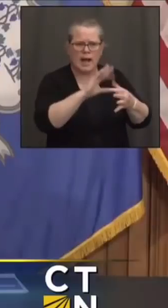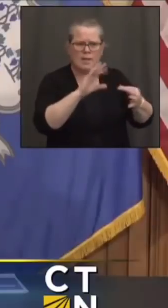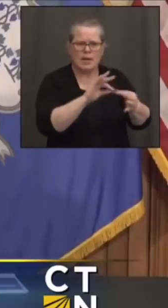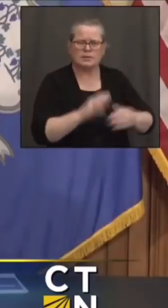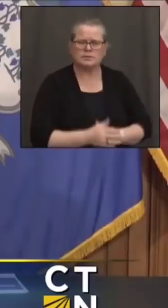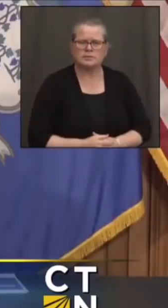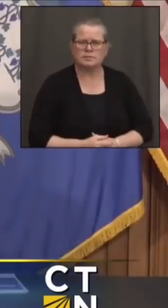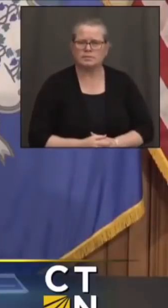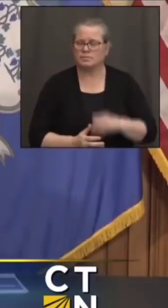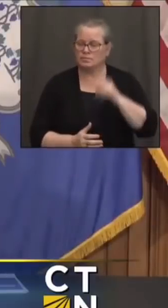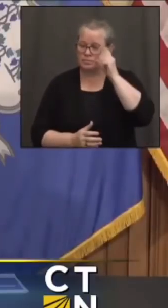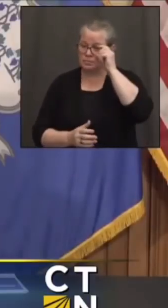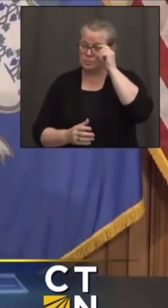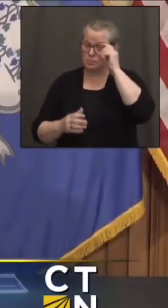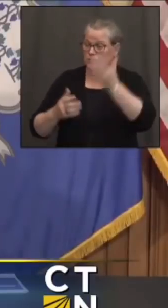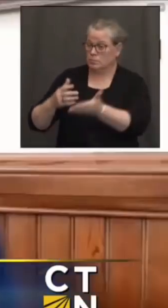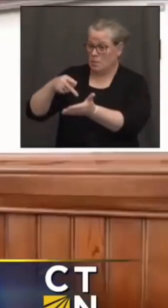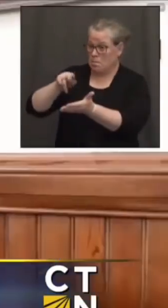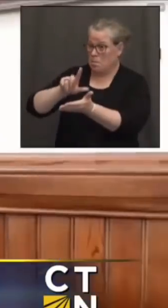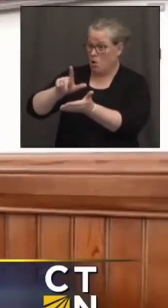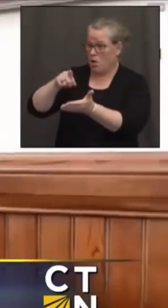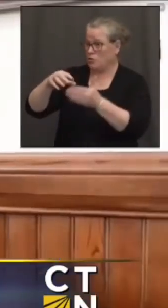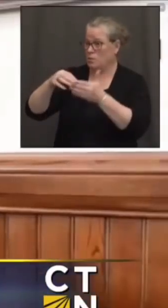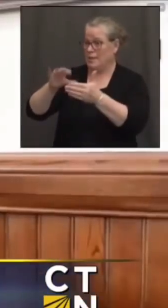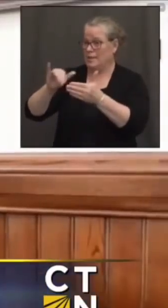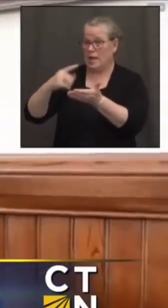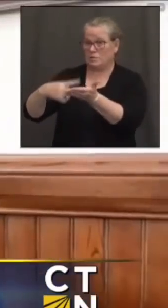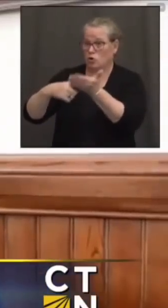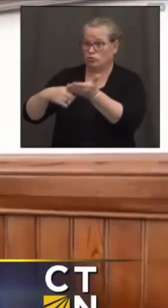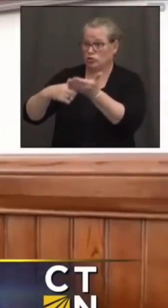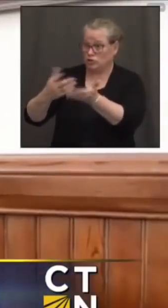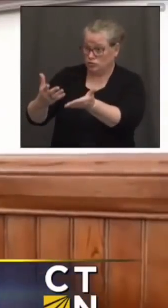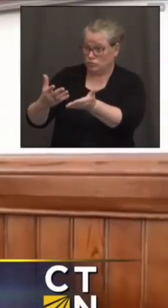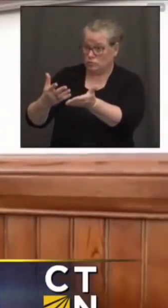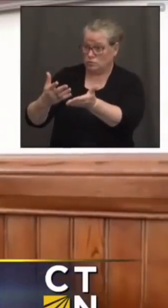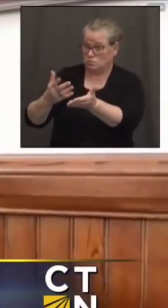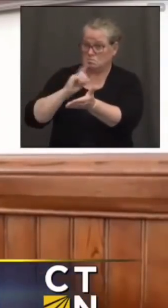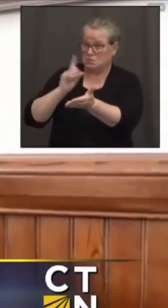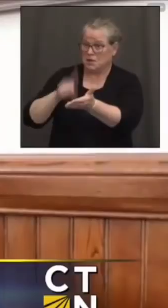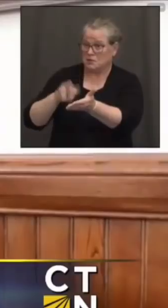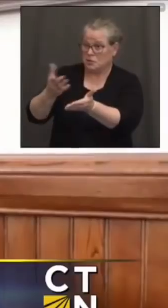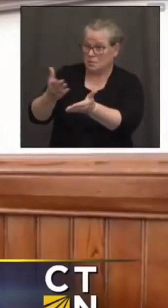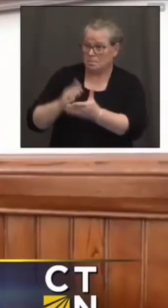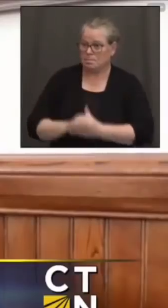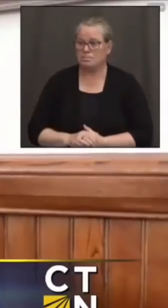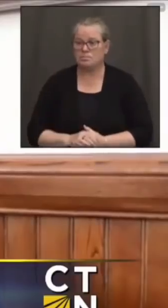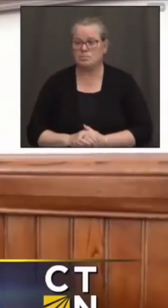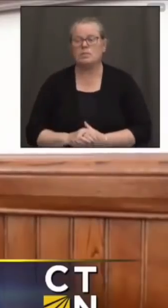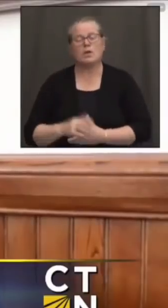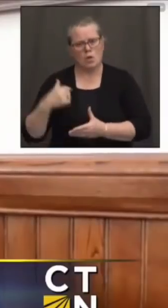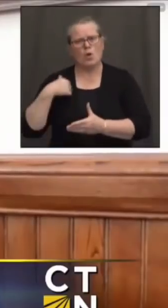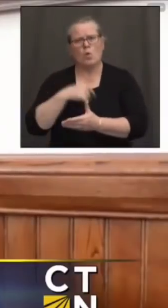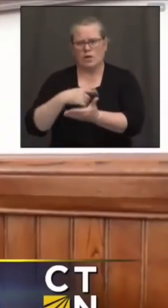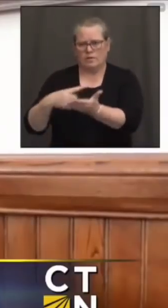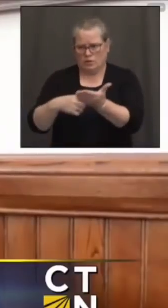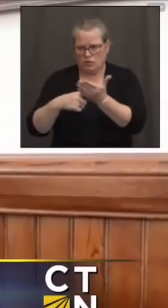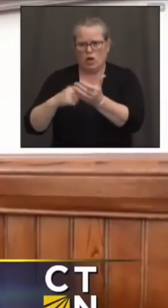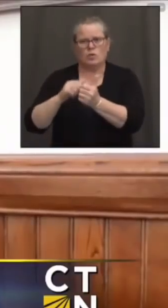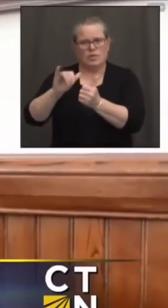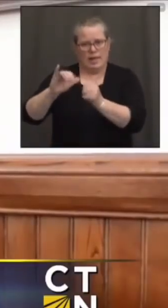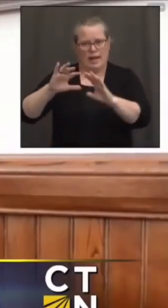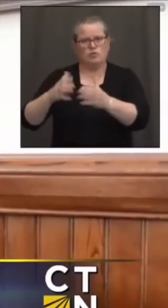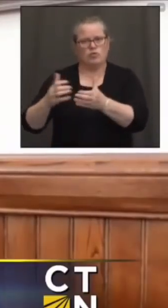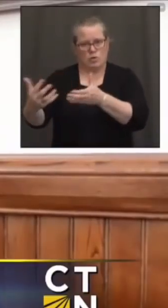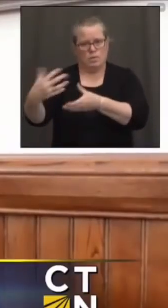those negotiations. Thank you, Governor. Yeah, we've had conversations with the entity. As you probably are